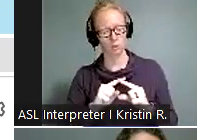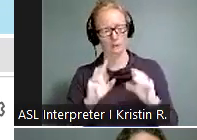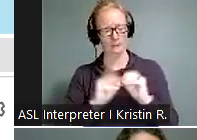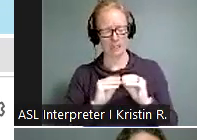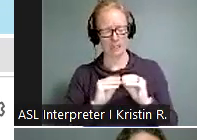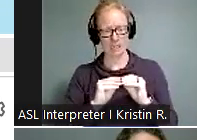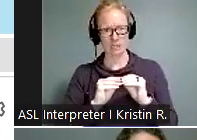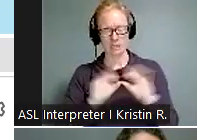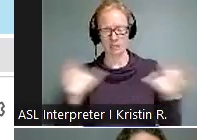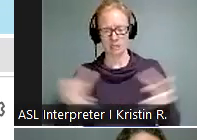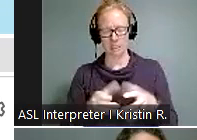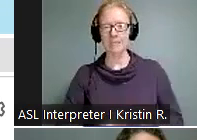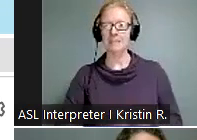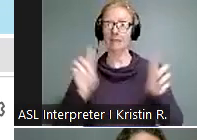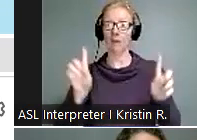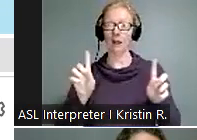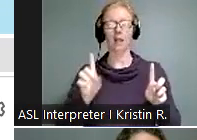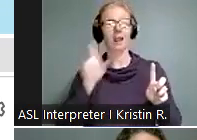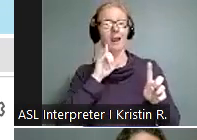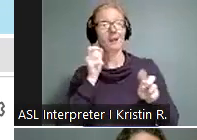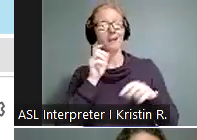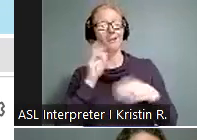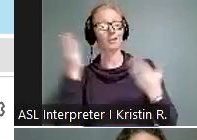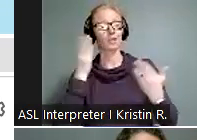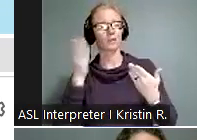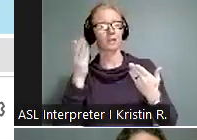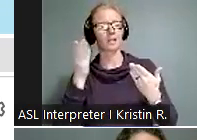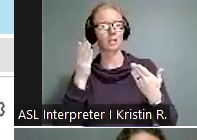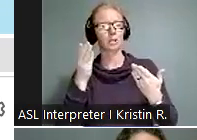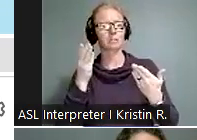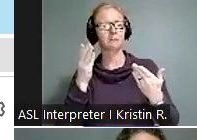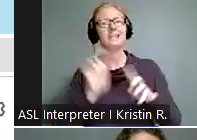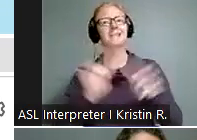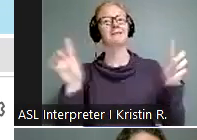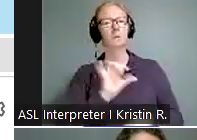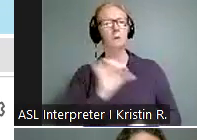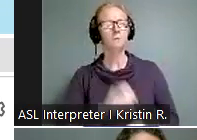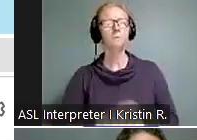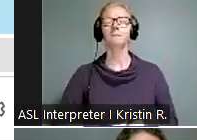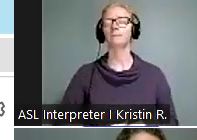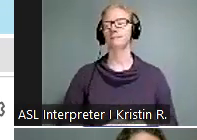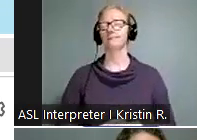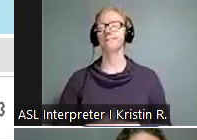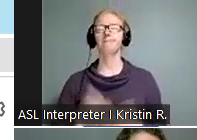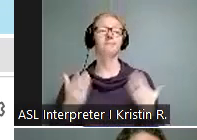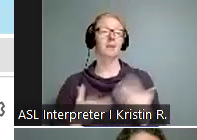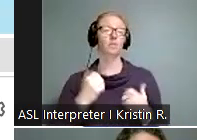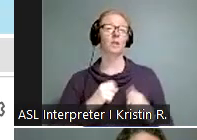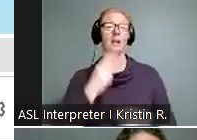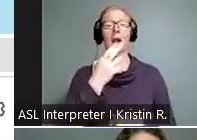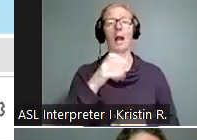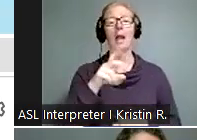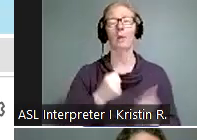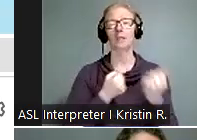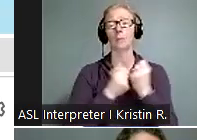differently, and maybe the services that we're offering are looking different. Maybe we're trying to do hybrid support group,